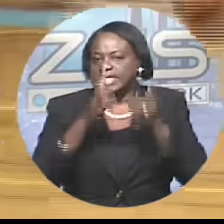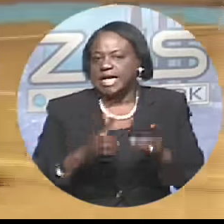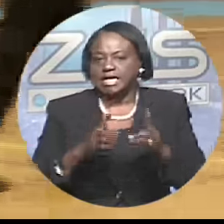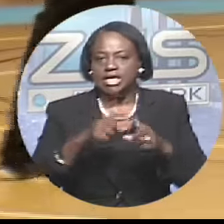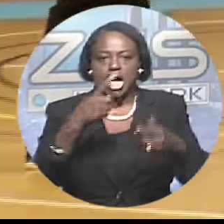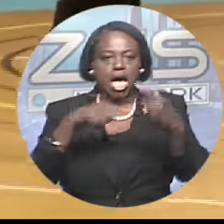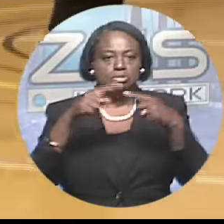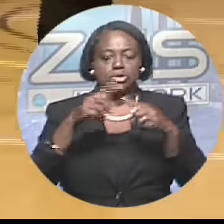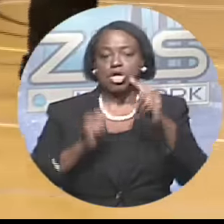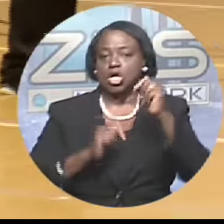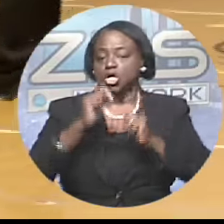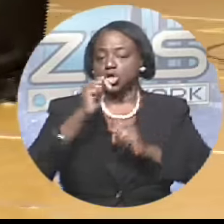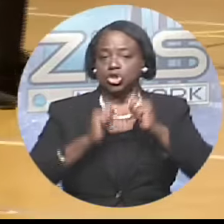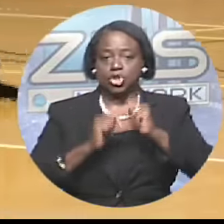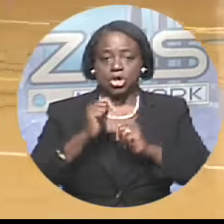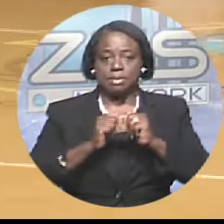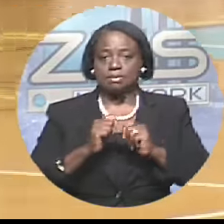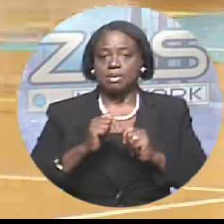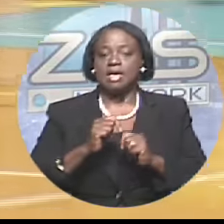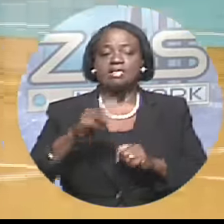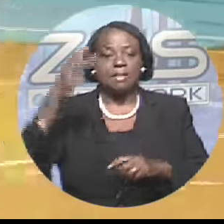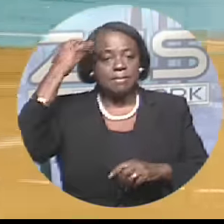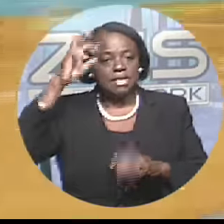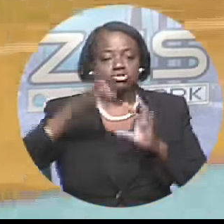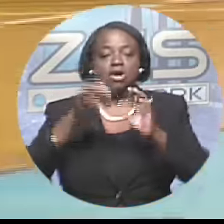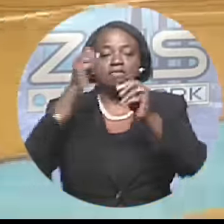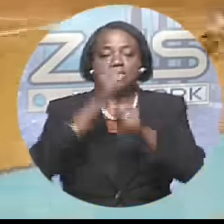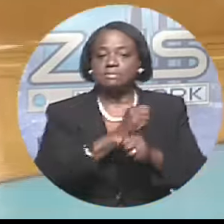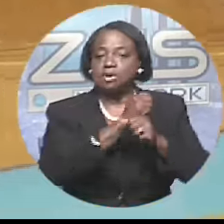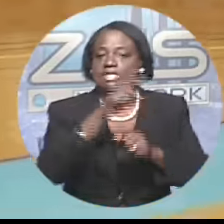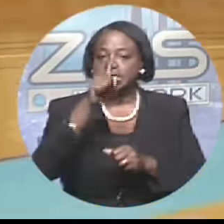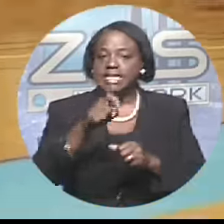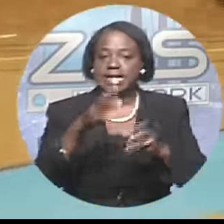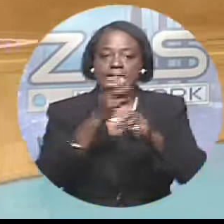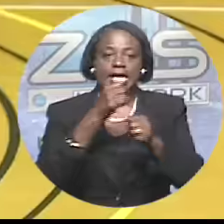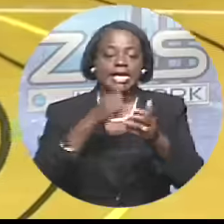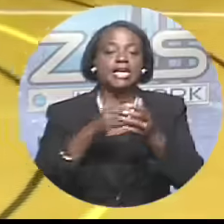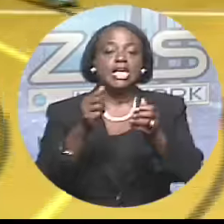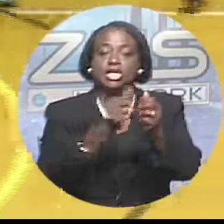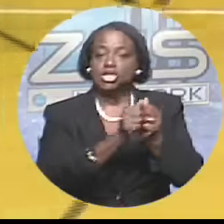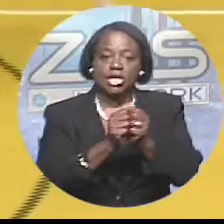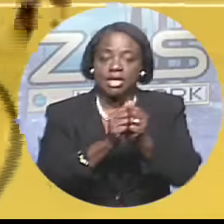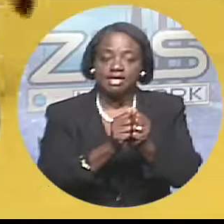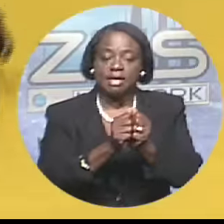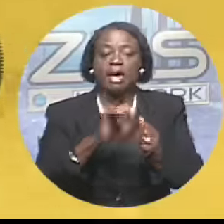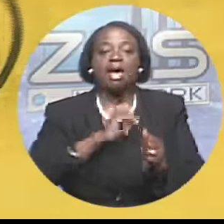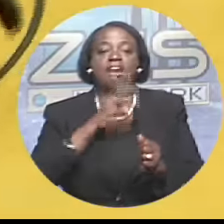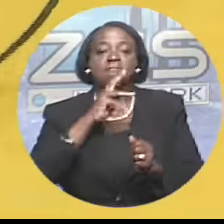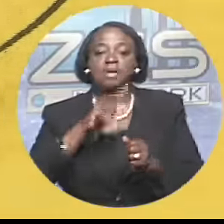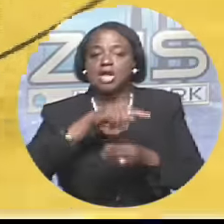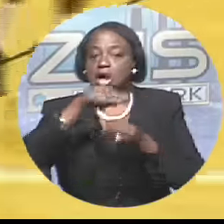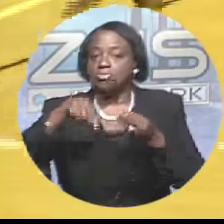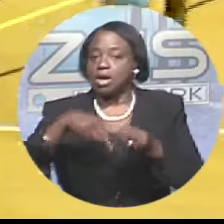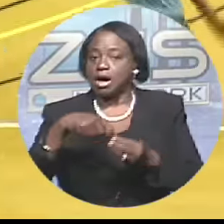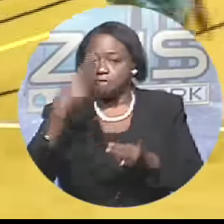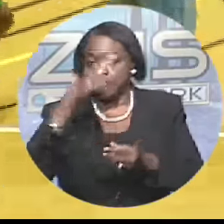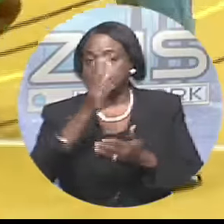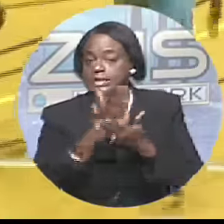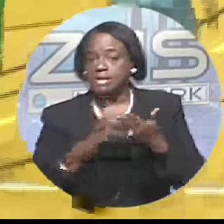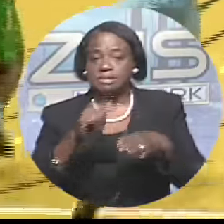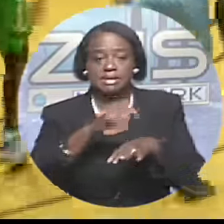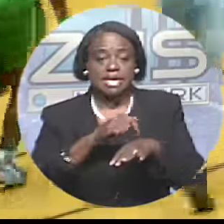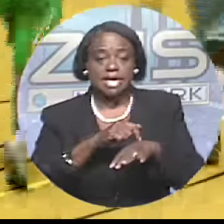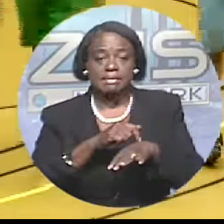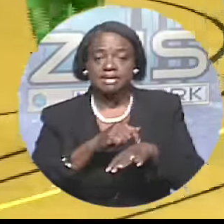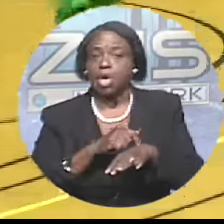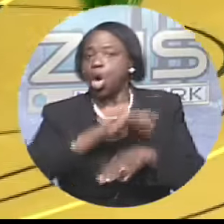with the Ministry of Sports, they need to get it together, because I've been around basketball for quite some time, and you know that. But to see what's going on now, and all these kids